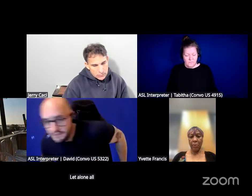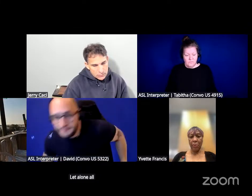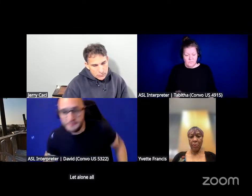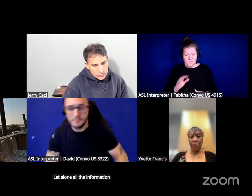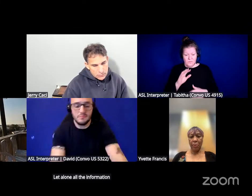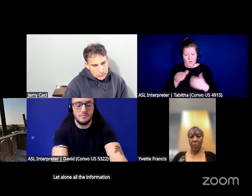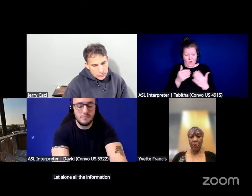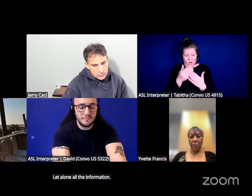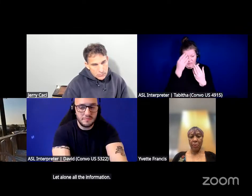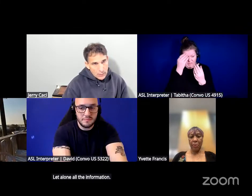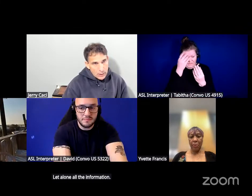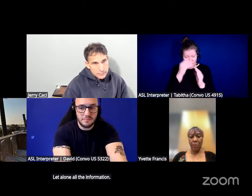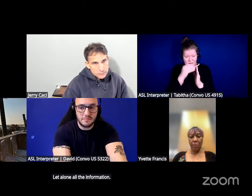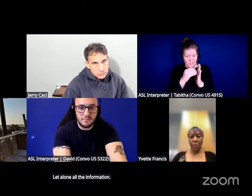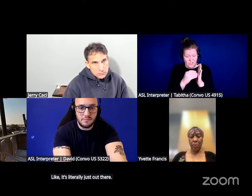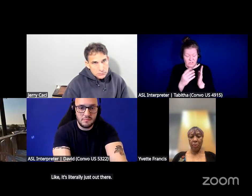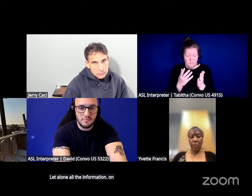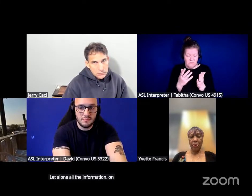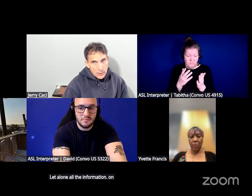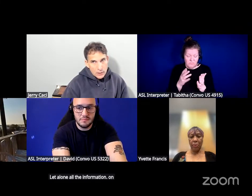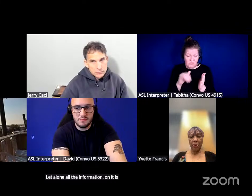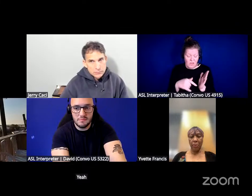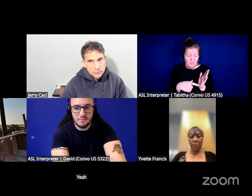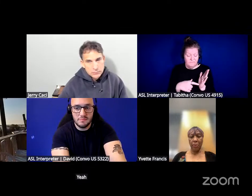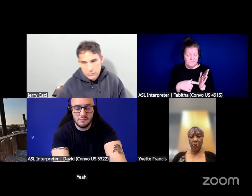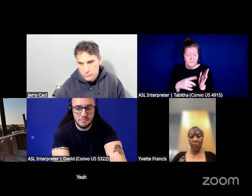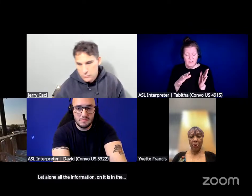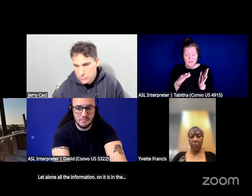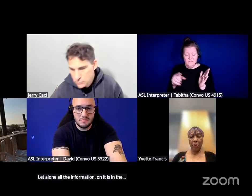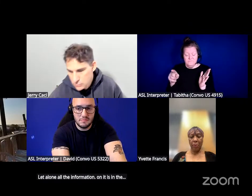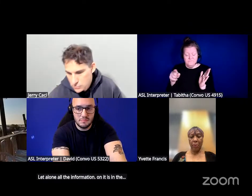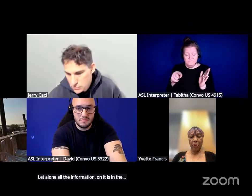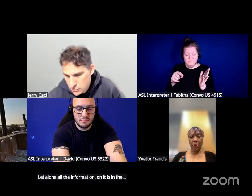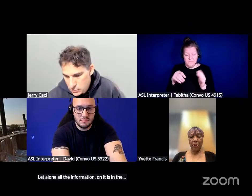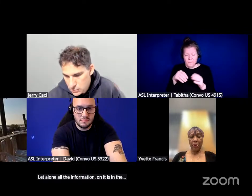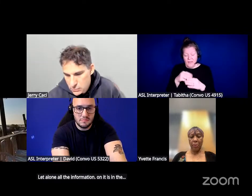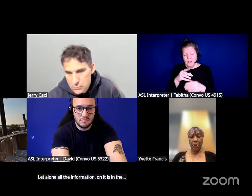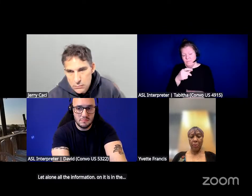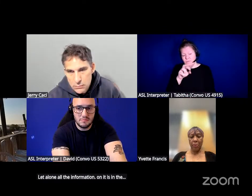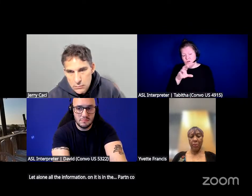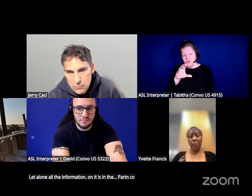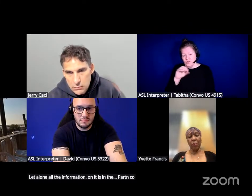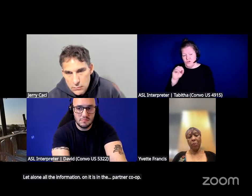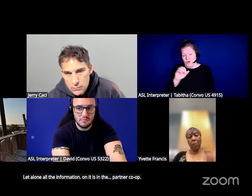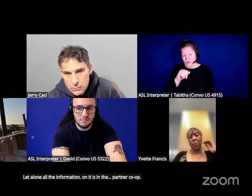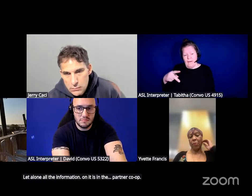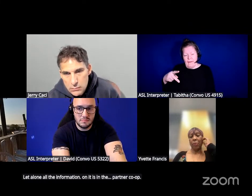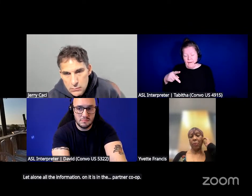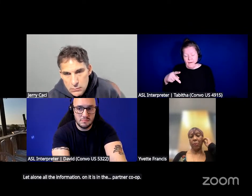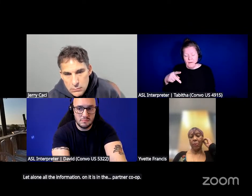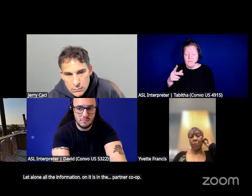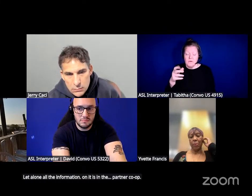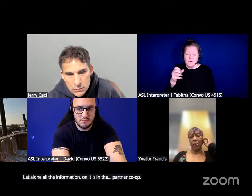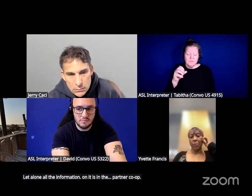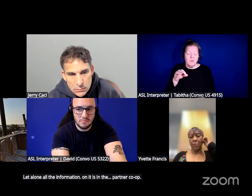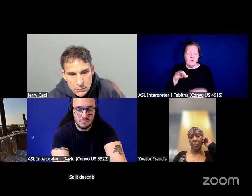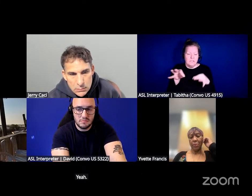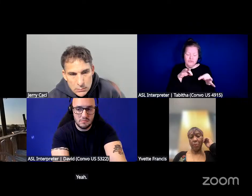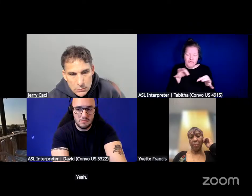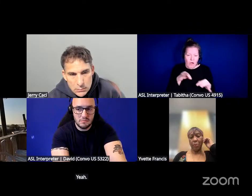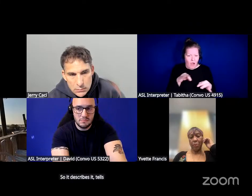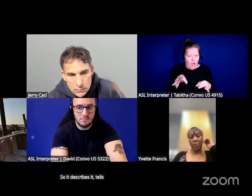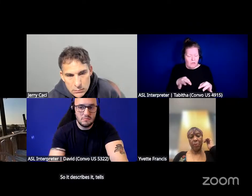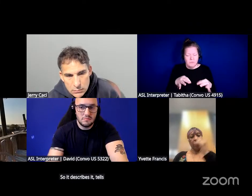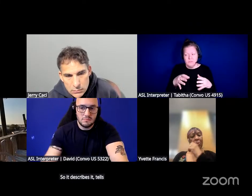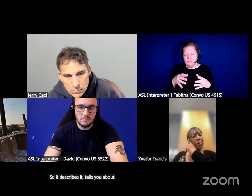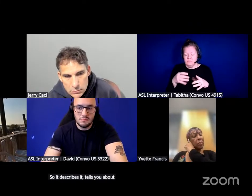information on it is in the PartnerCo app. So it describes it, tells you about